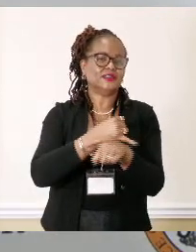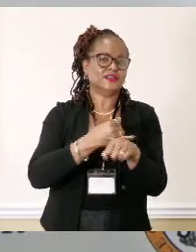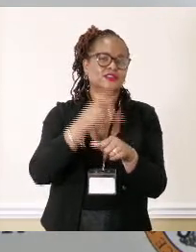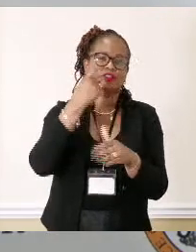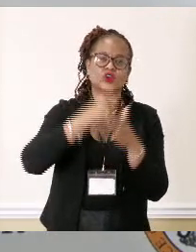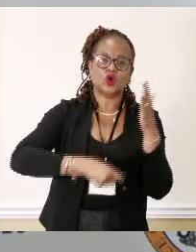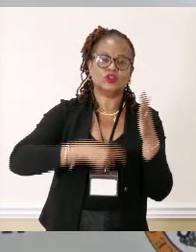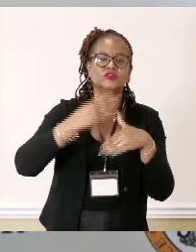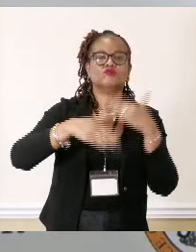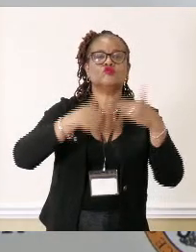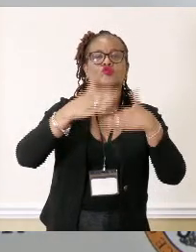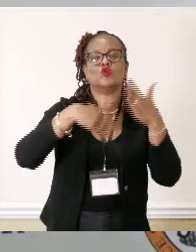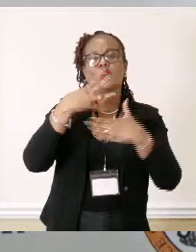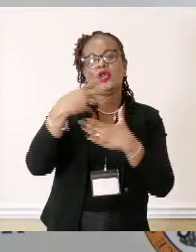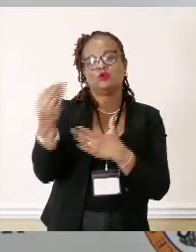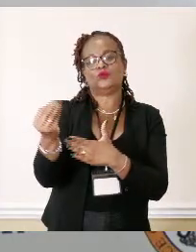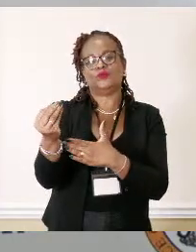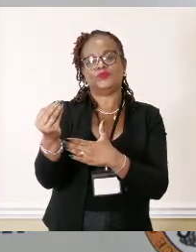the rollout.